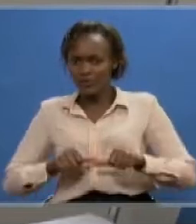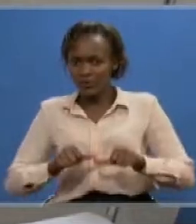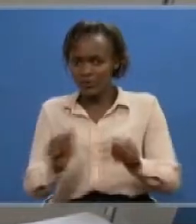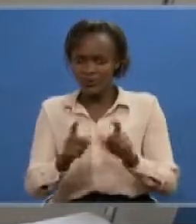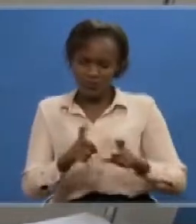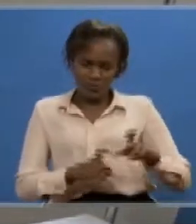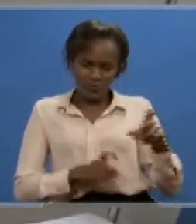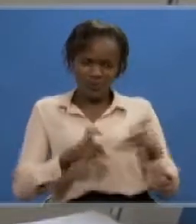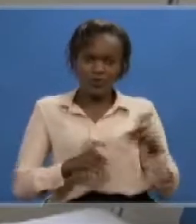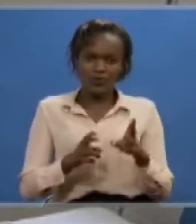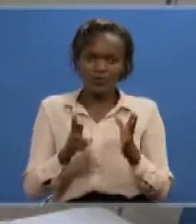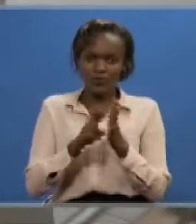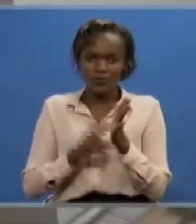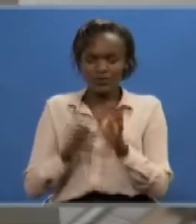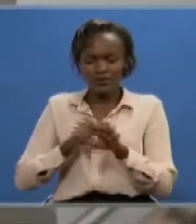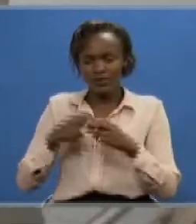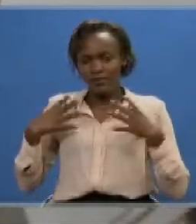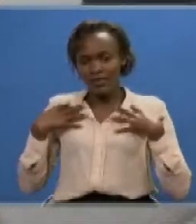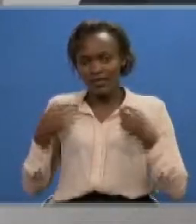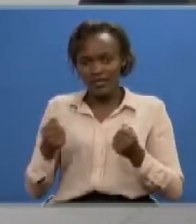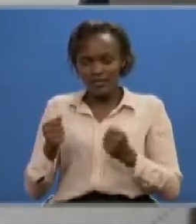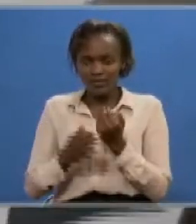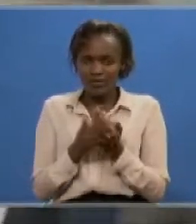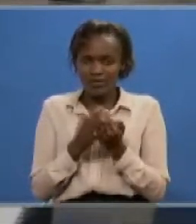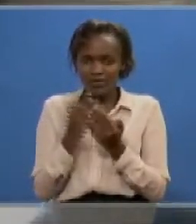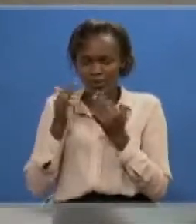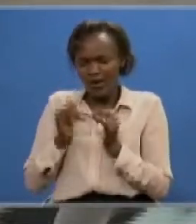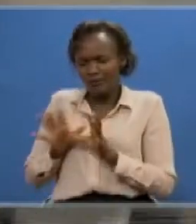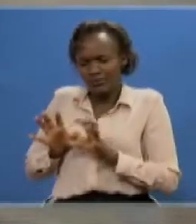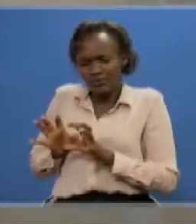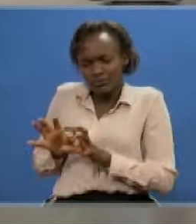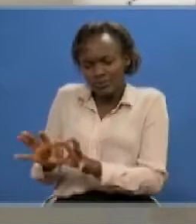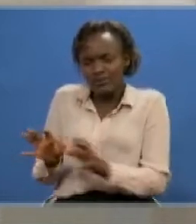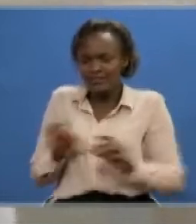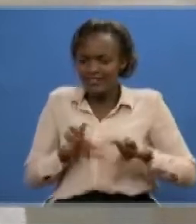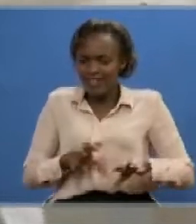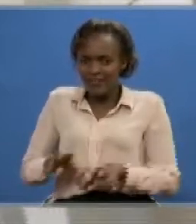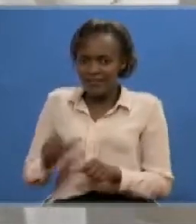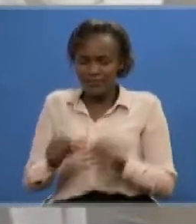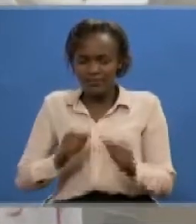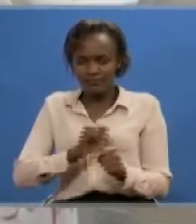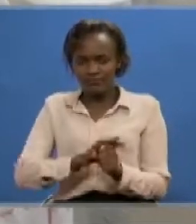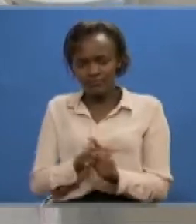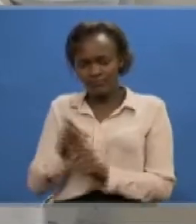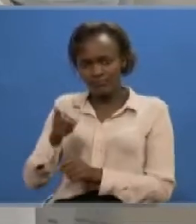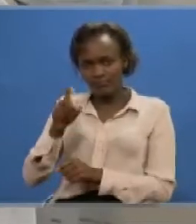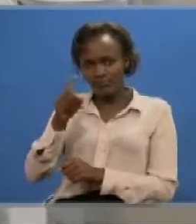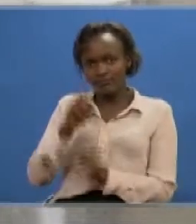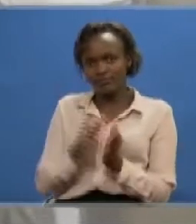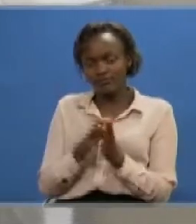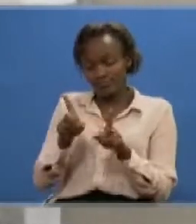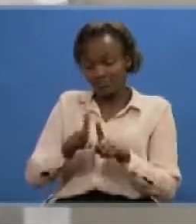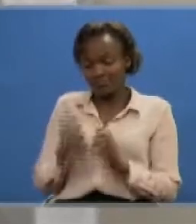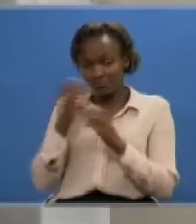containment measures as the healthcare system is being pushed to the wall due to the increase of COVID-19 infections. President